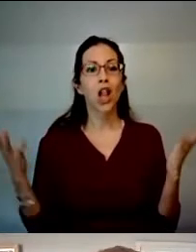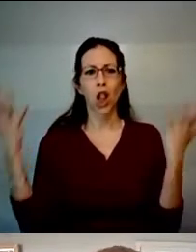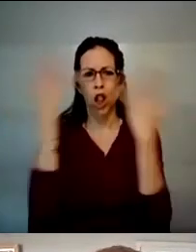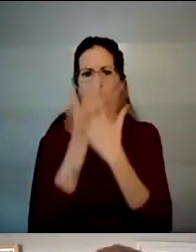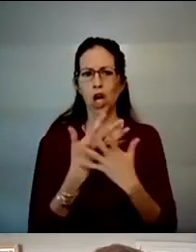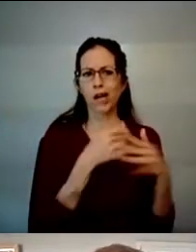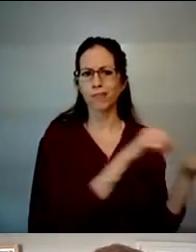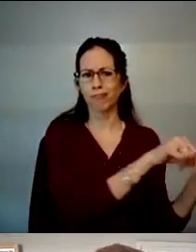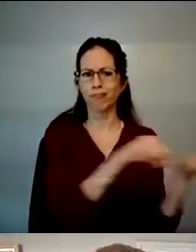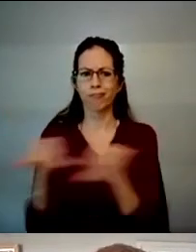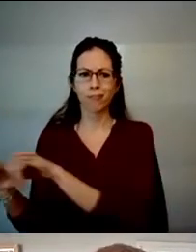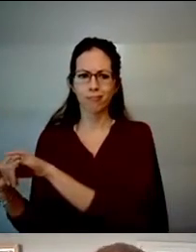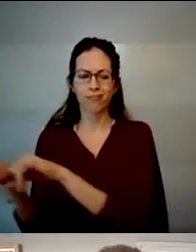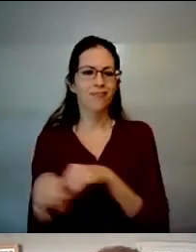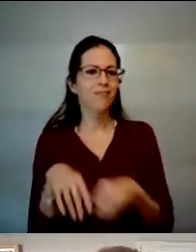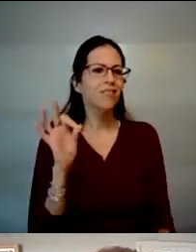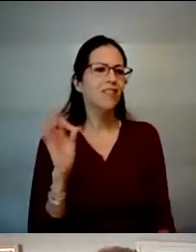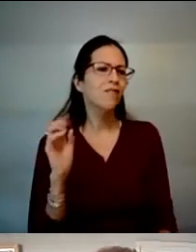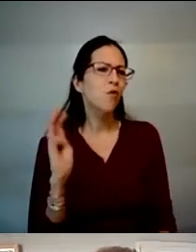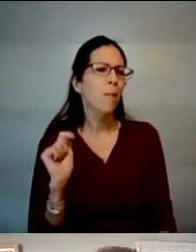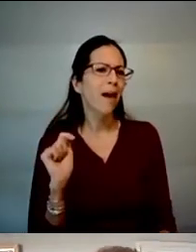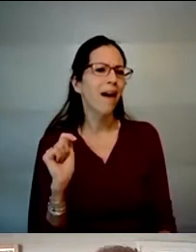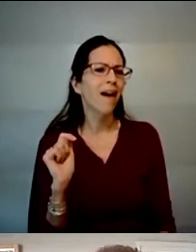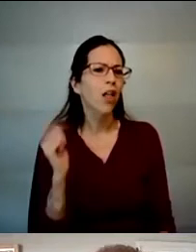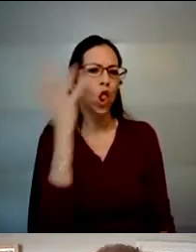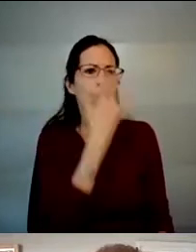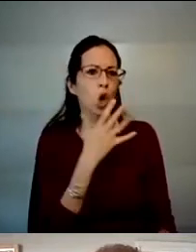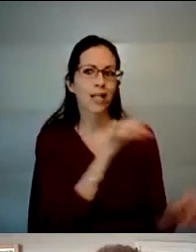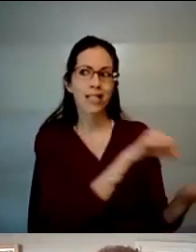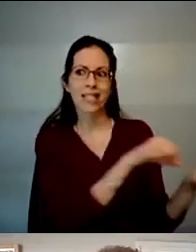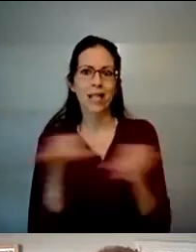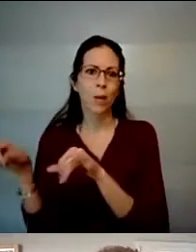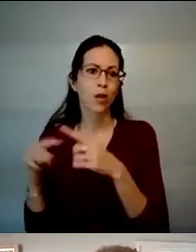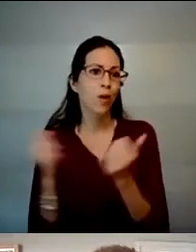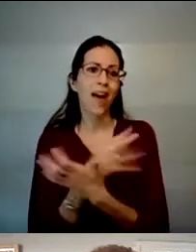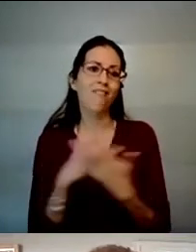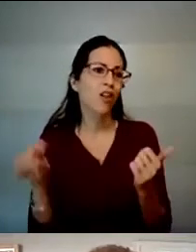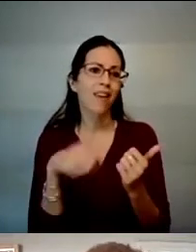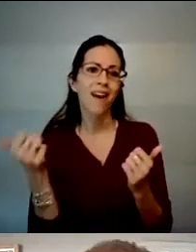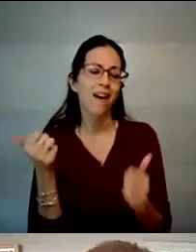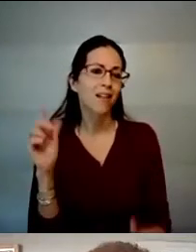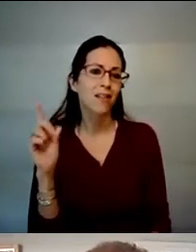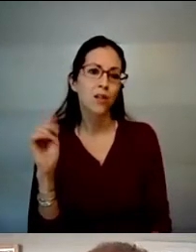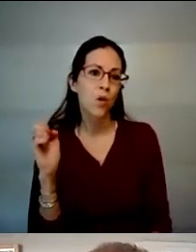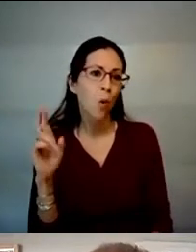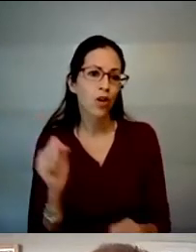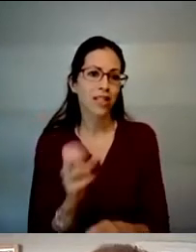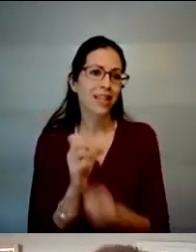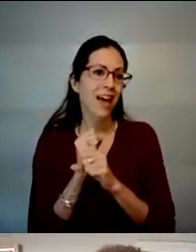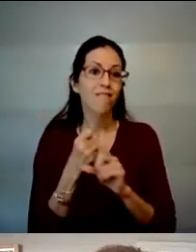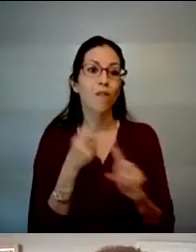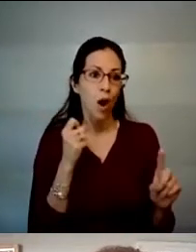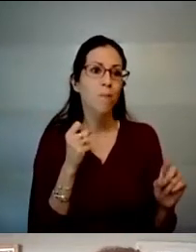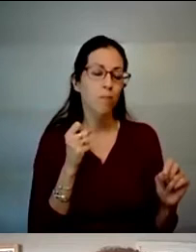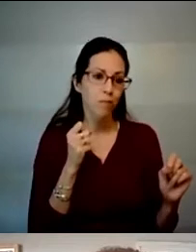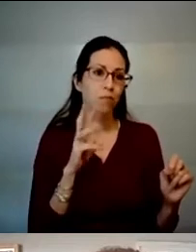the email, like just the format of the email, like looked similar to everything else that donors were getting from the Walker, which is fine. You know, the